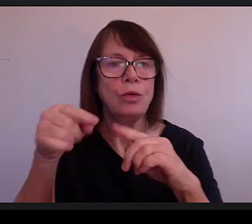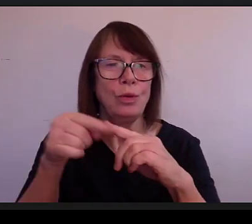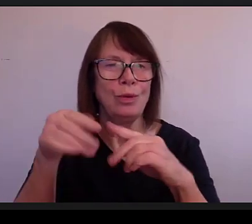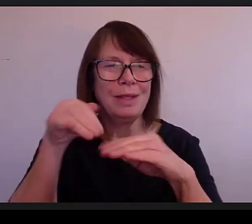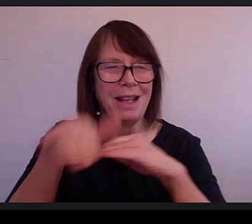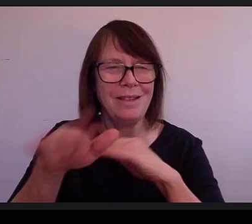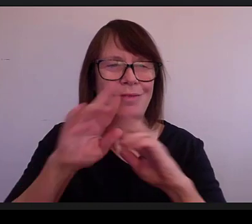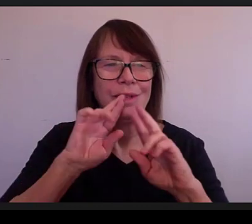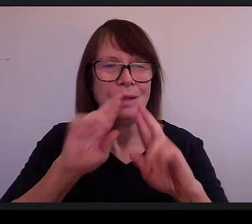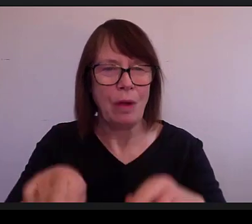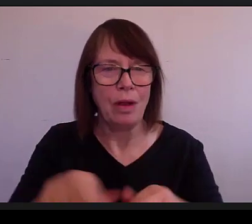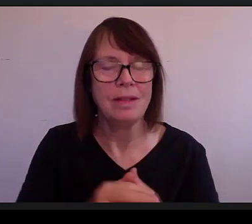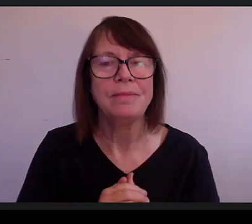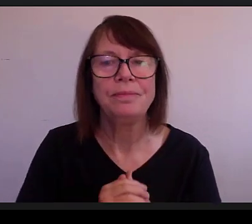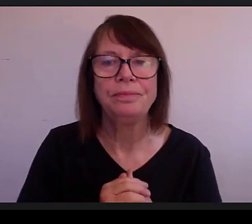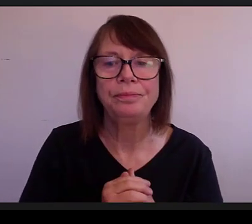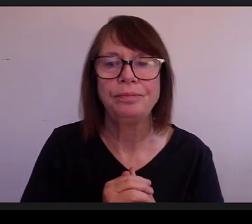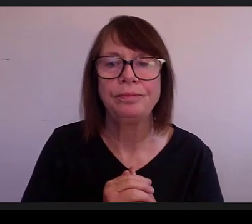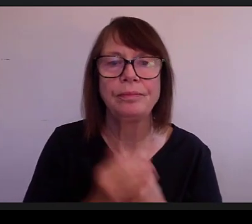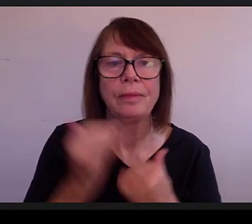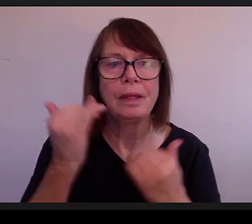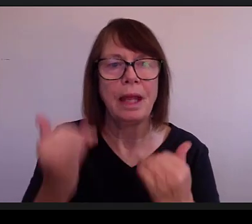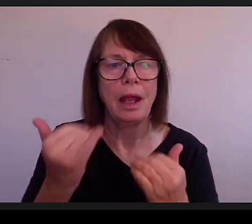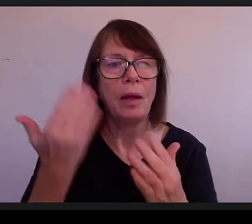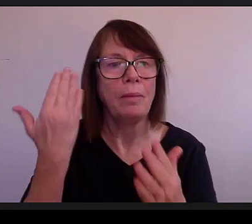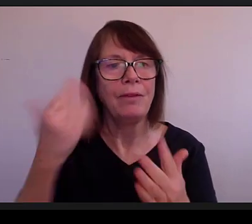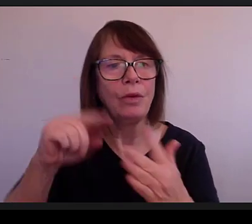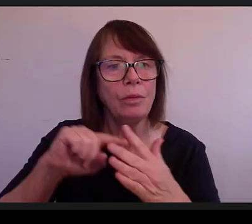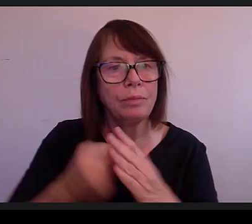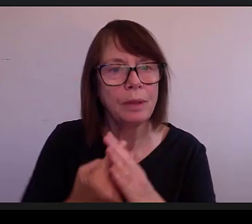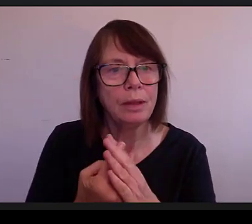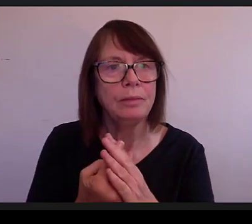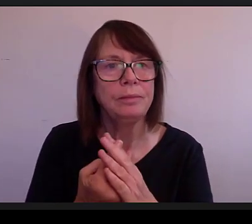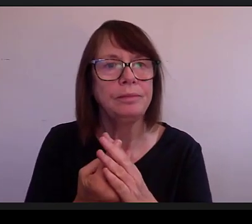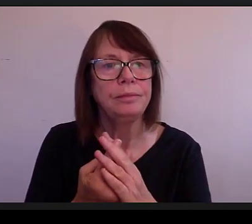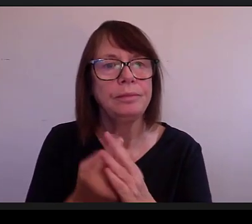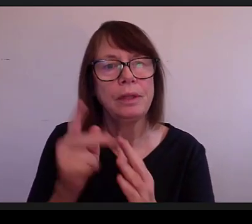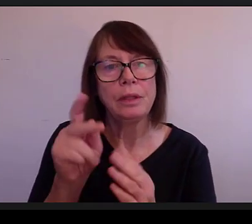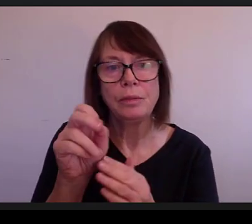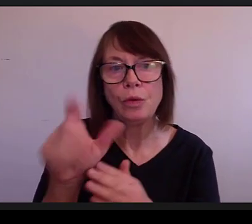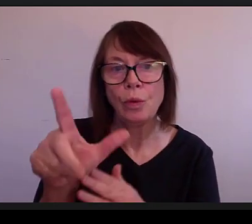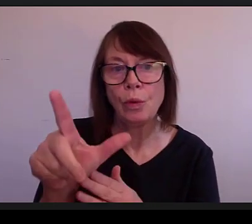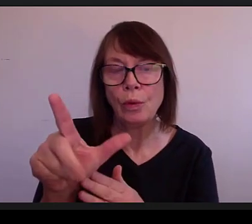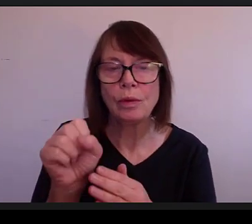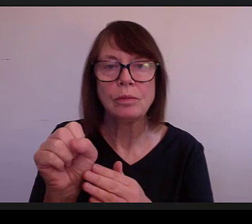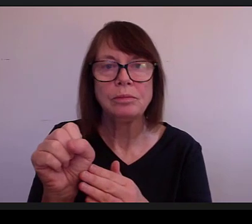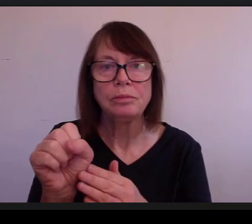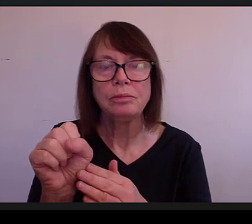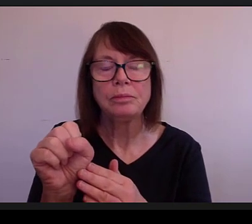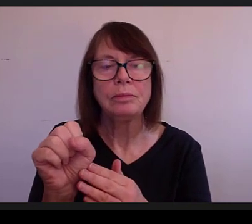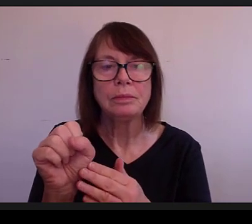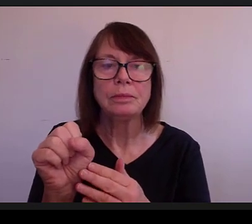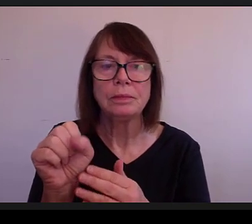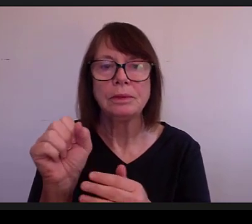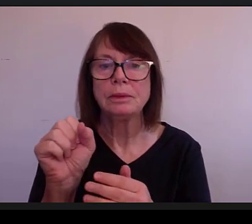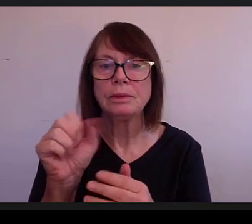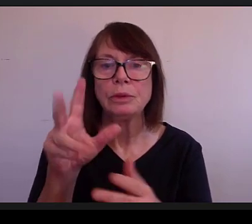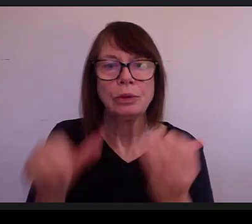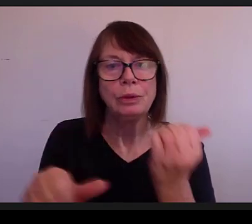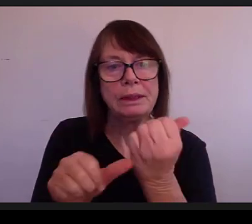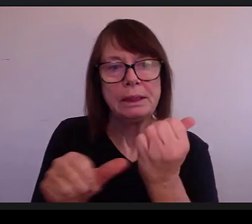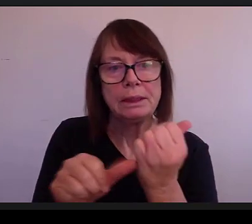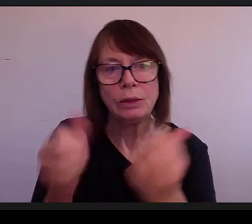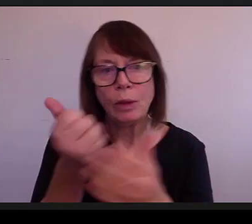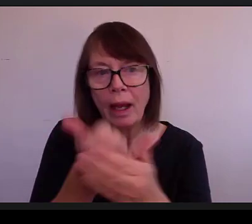us. Now, before we begin, there are some tools to assist with the full participation of everyone who has joined the